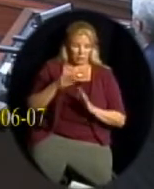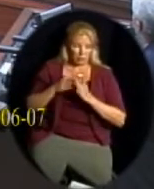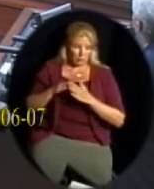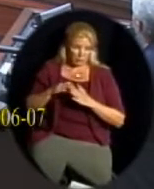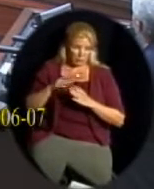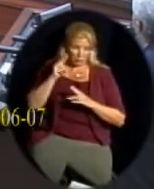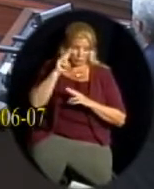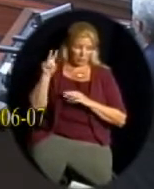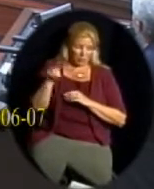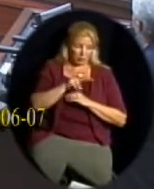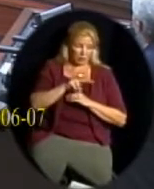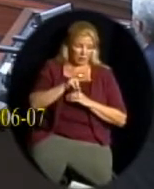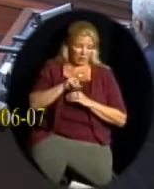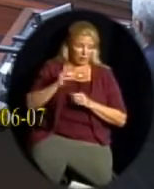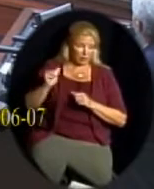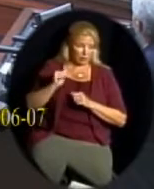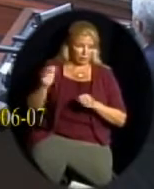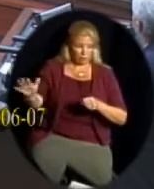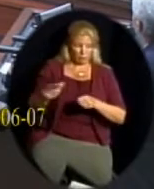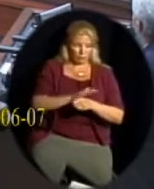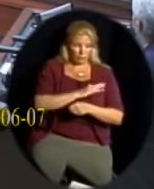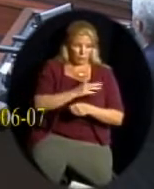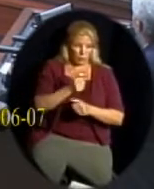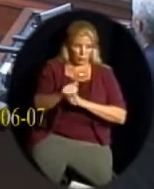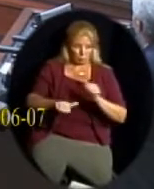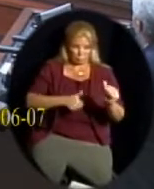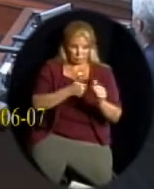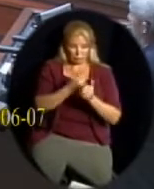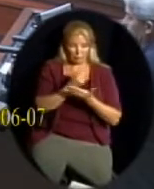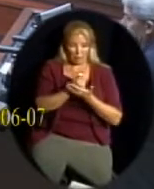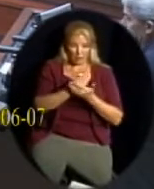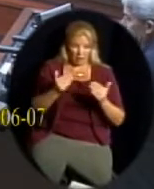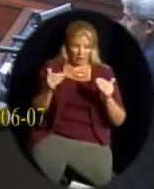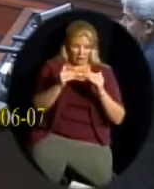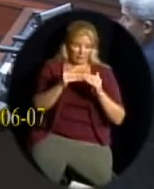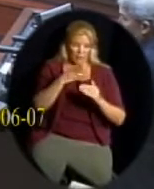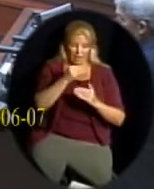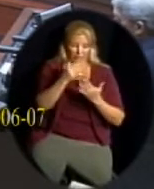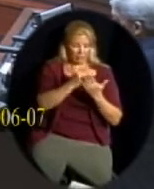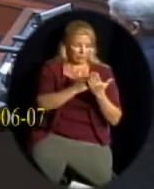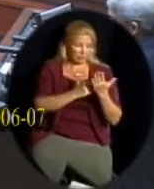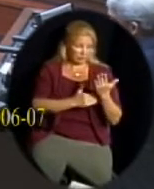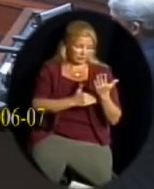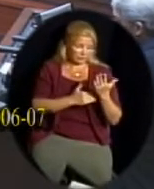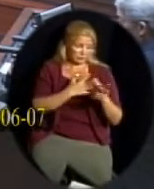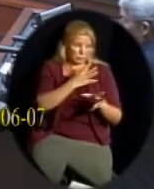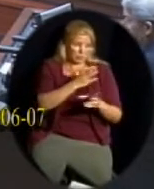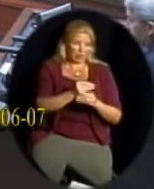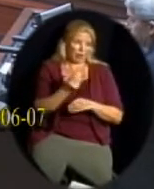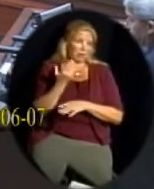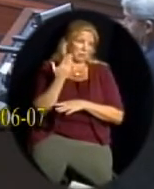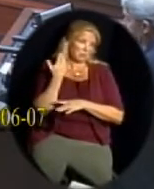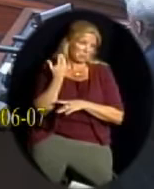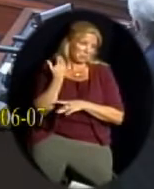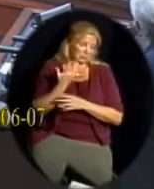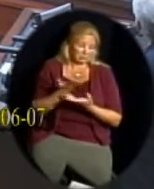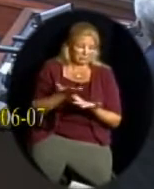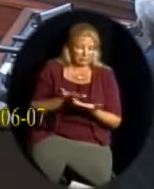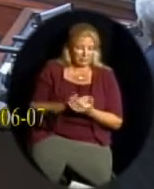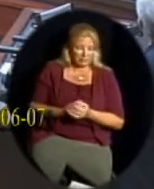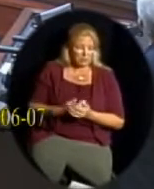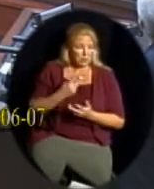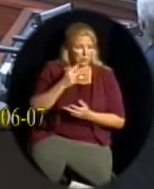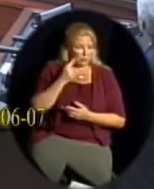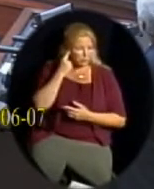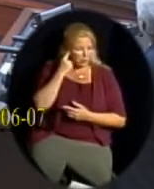level. They'll look at all the other attributes on that list that we received some time back. And so the whole point of that, and we heard back in December, that we would